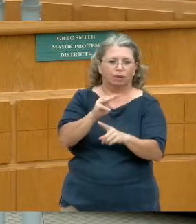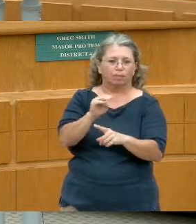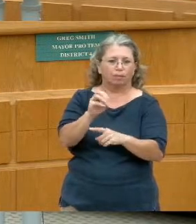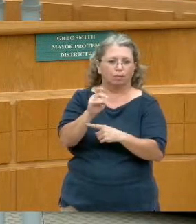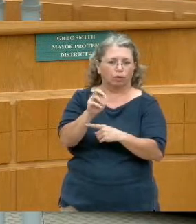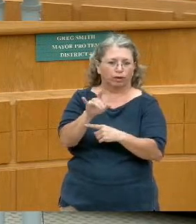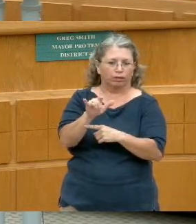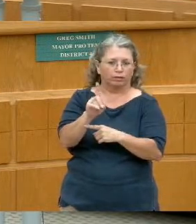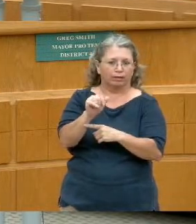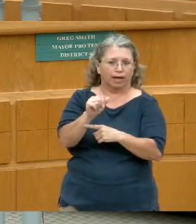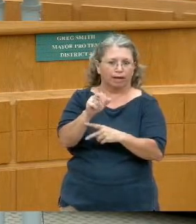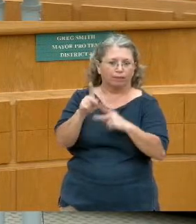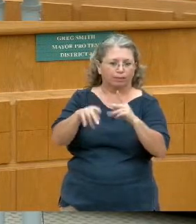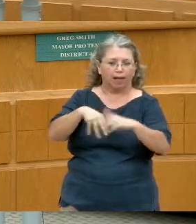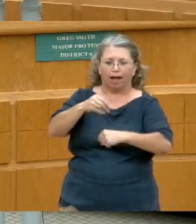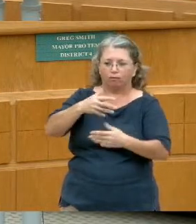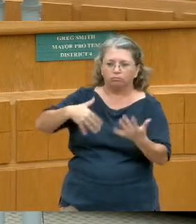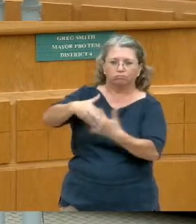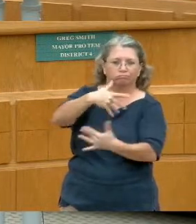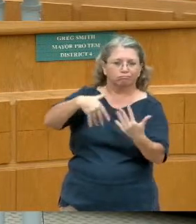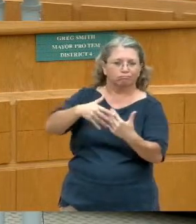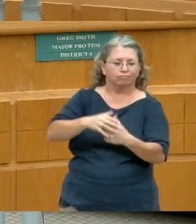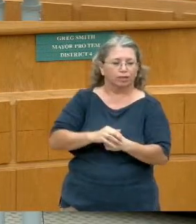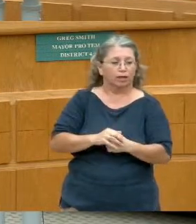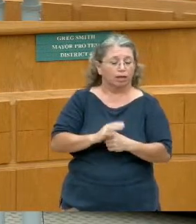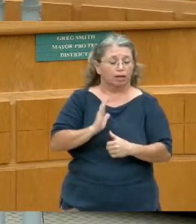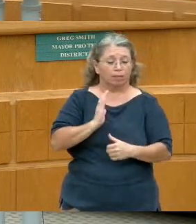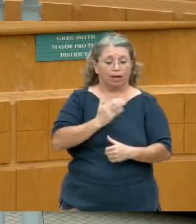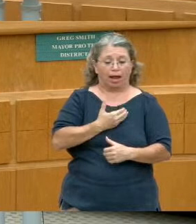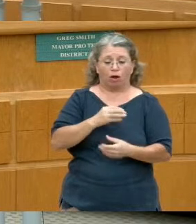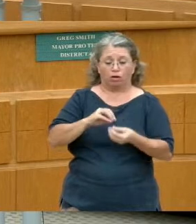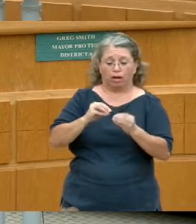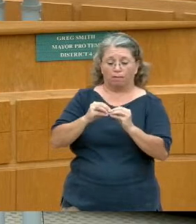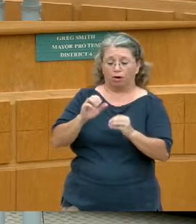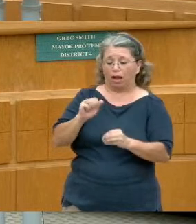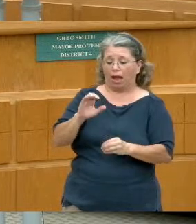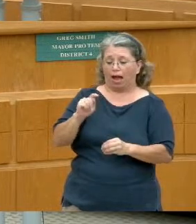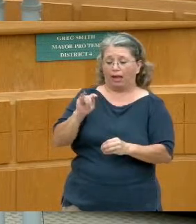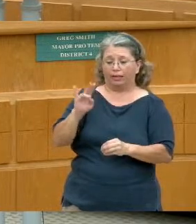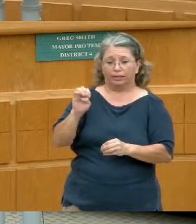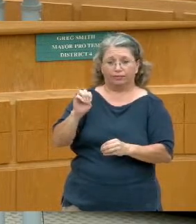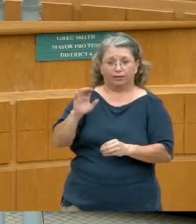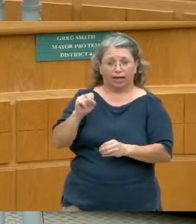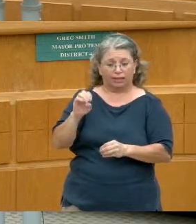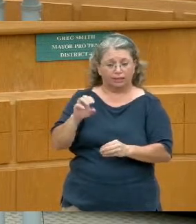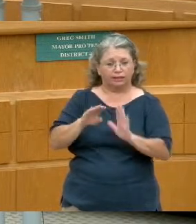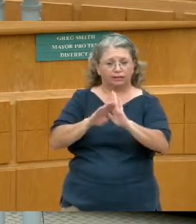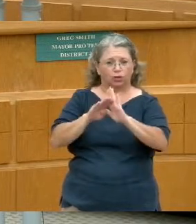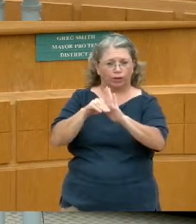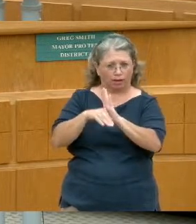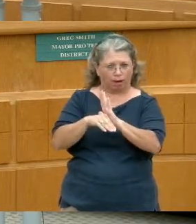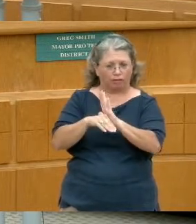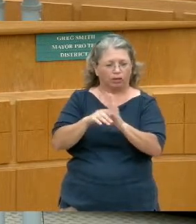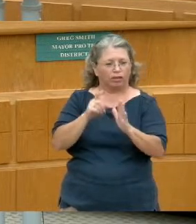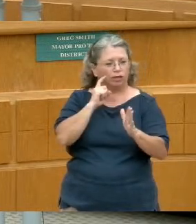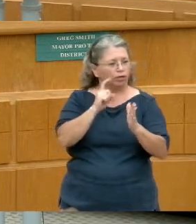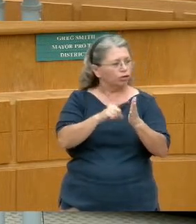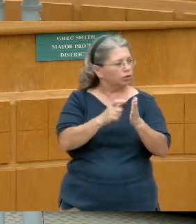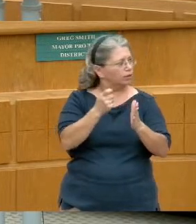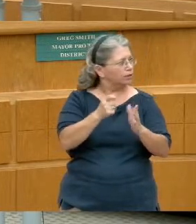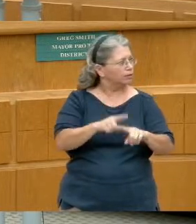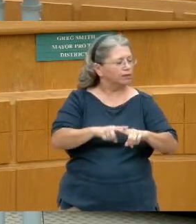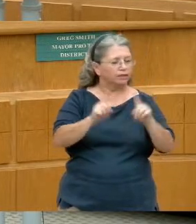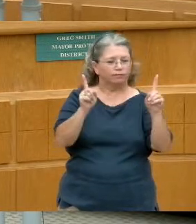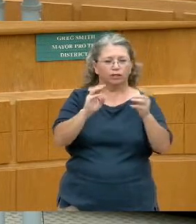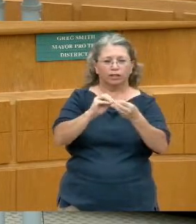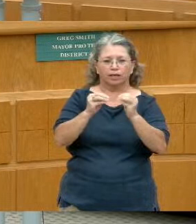active cases are headed downwards, and you'll notice there's a slight difference between the numbers here and on the heat map previously. The